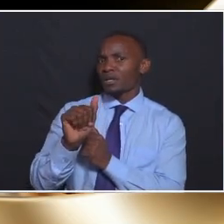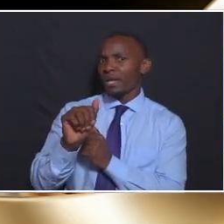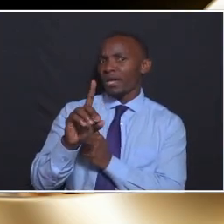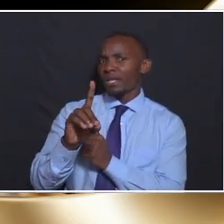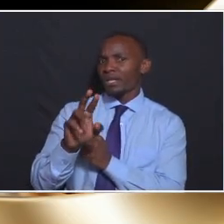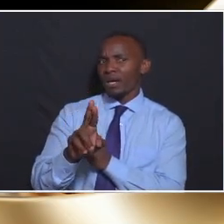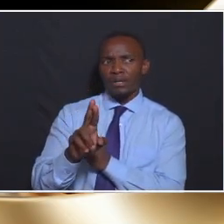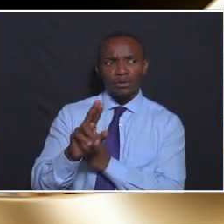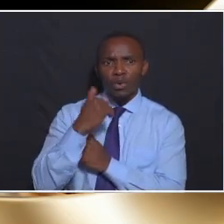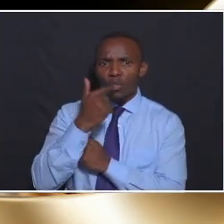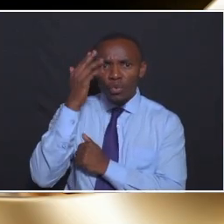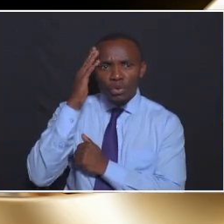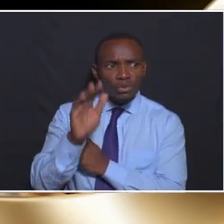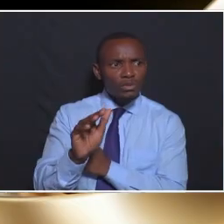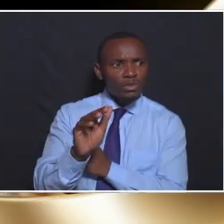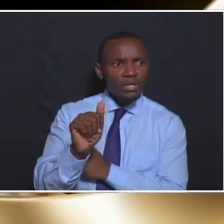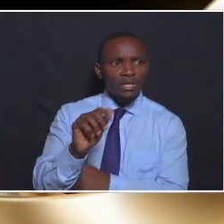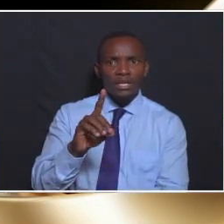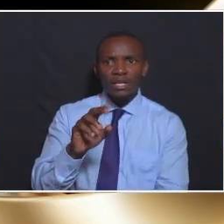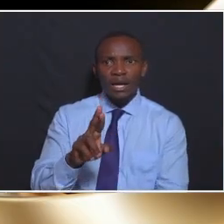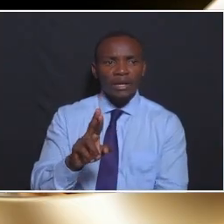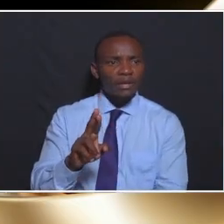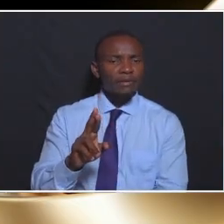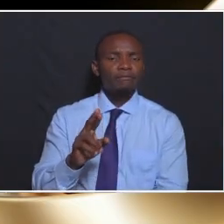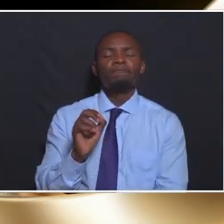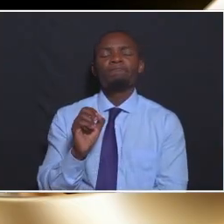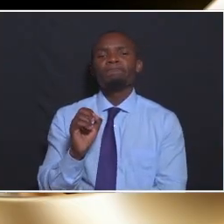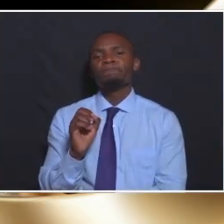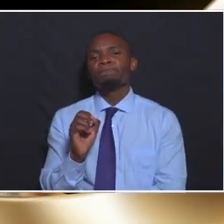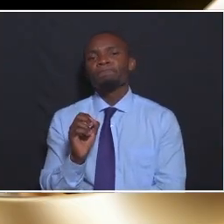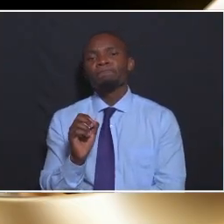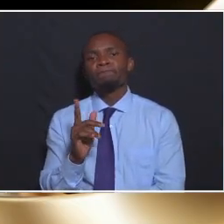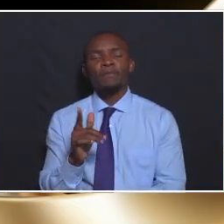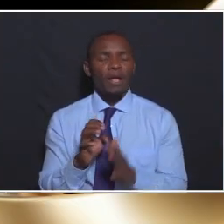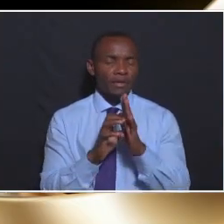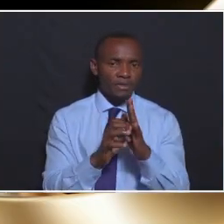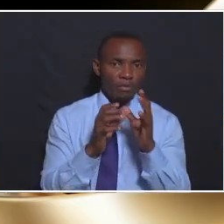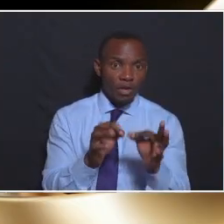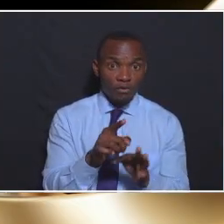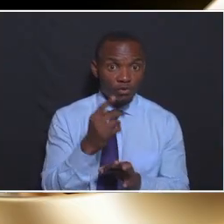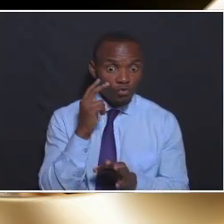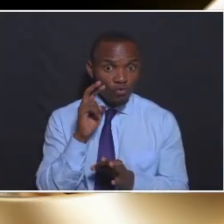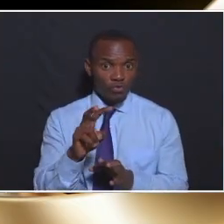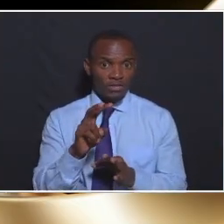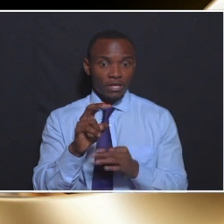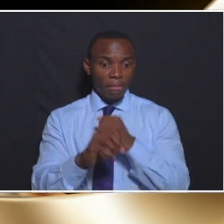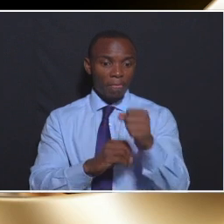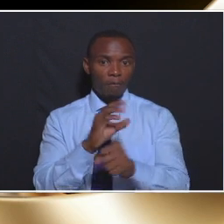ADR is? Okay. So ADR is, for example, those of you who watch Squid Game,